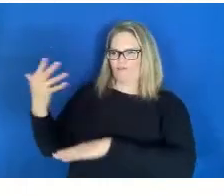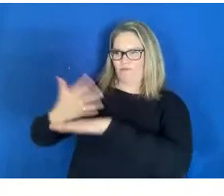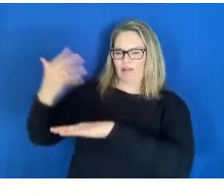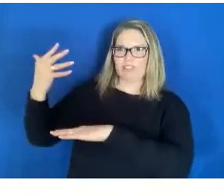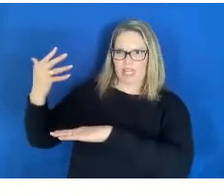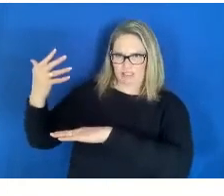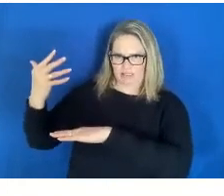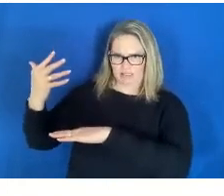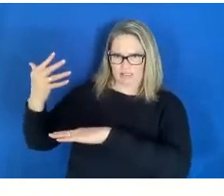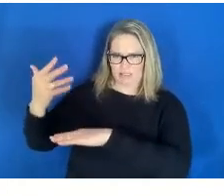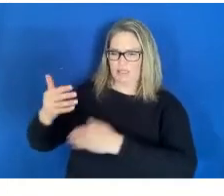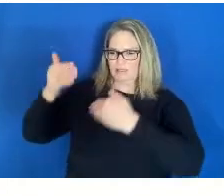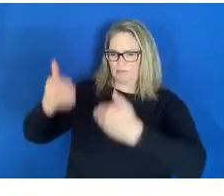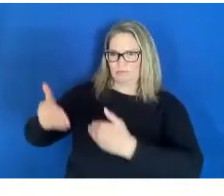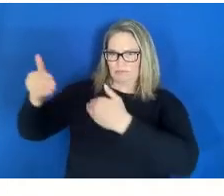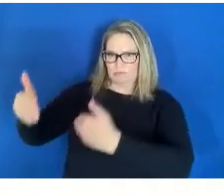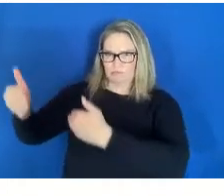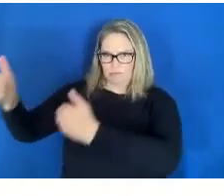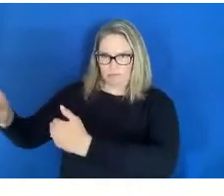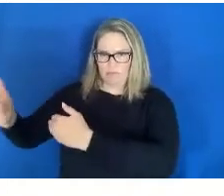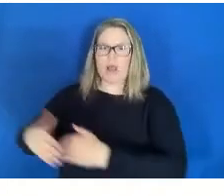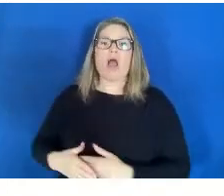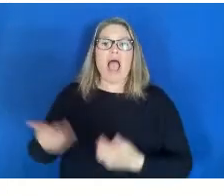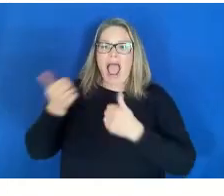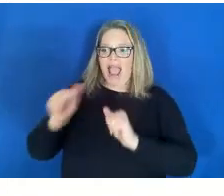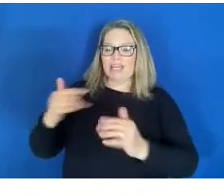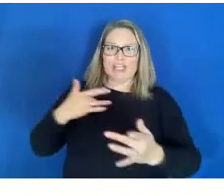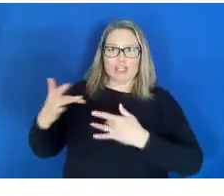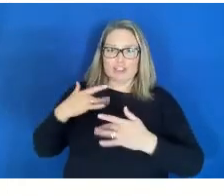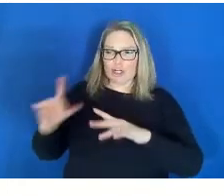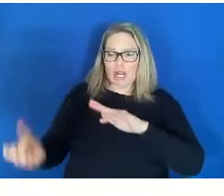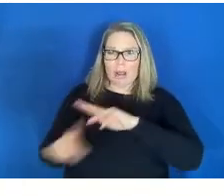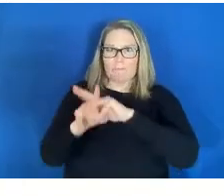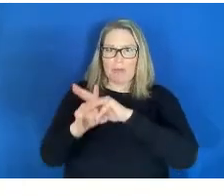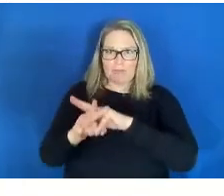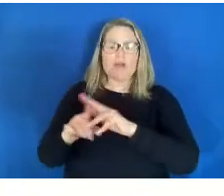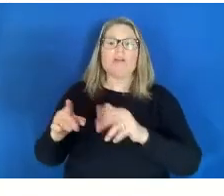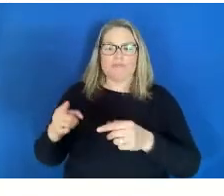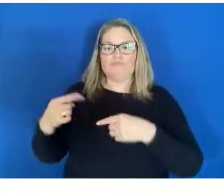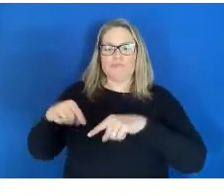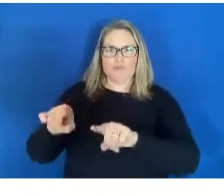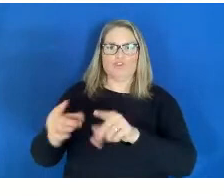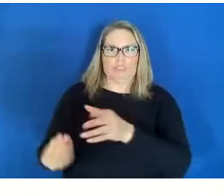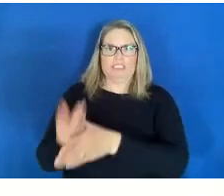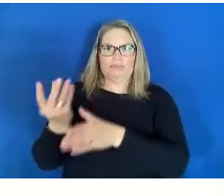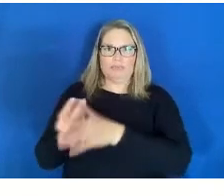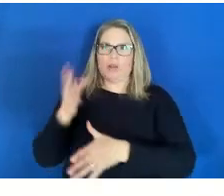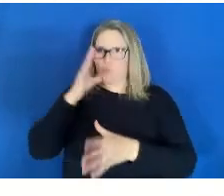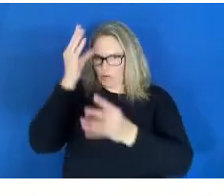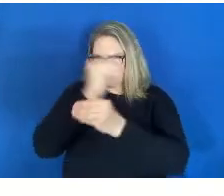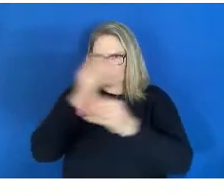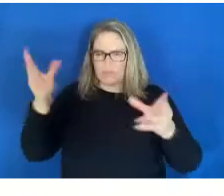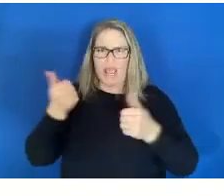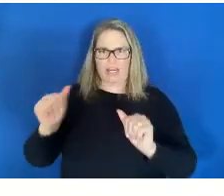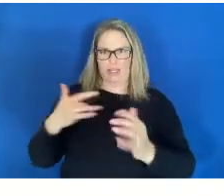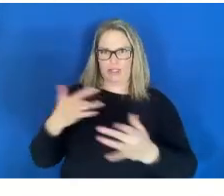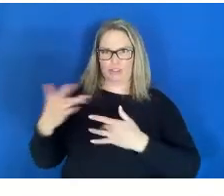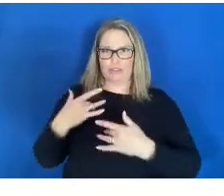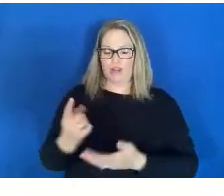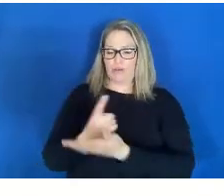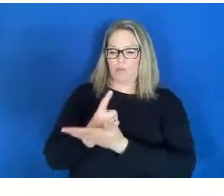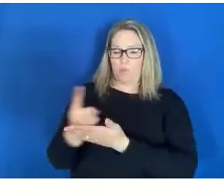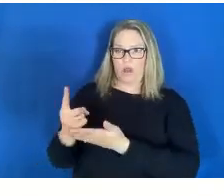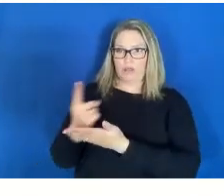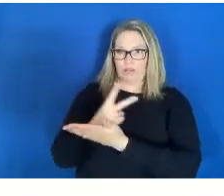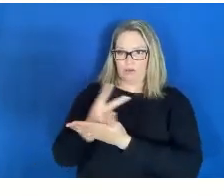any potential concerns that may arise during the spring flooding season. During the first few weeks, the